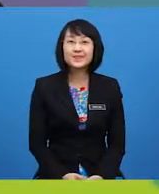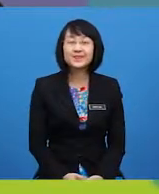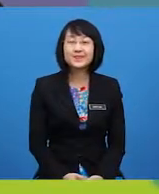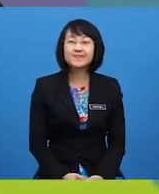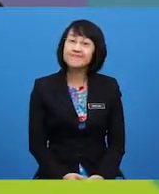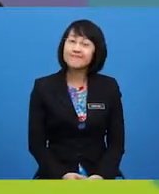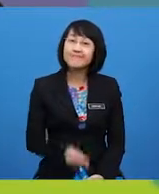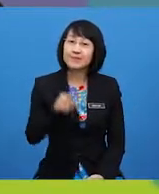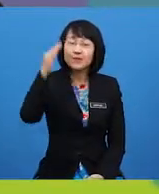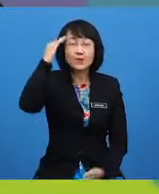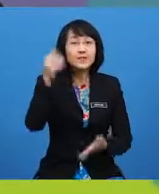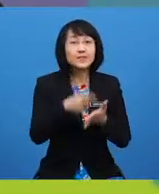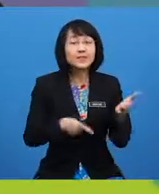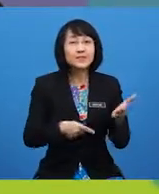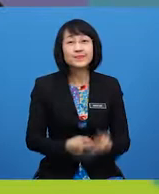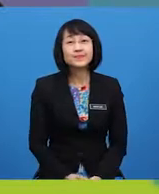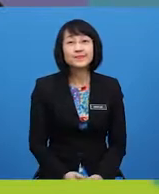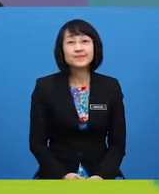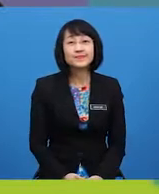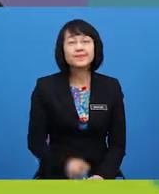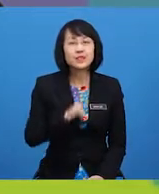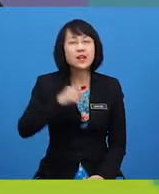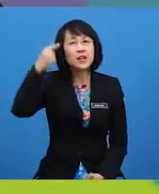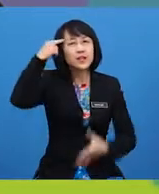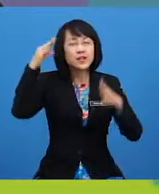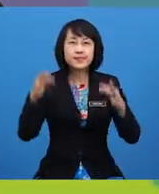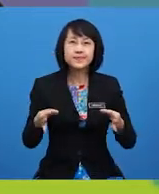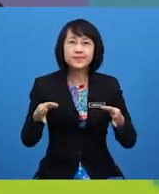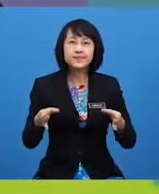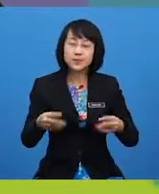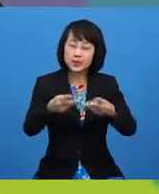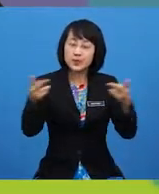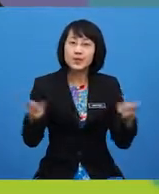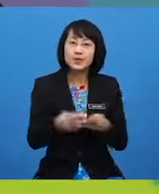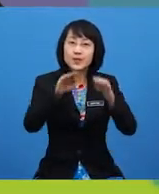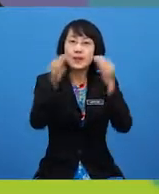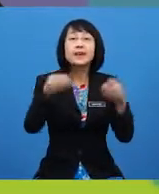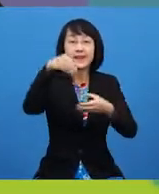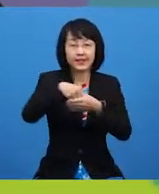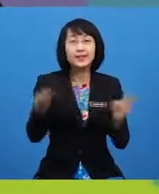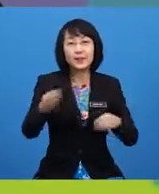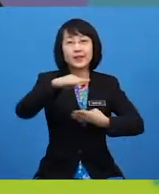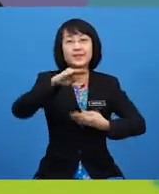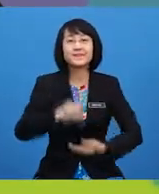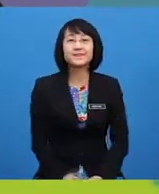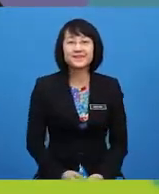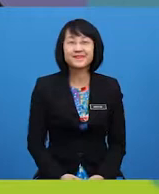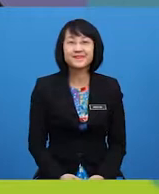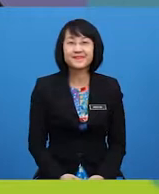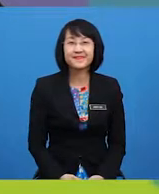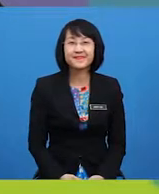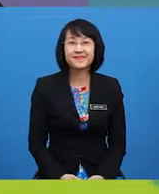You know what? I have decided to place this ball in the box.